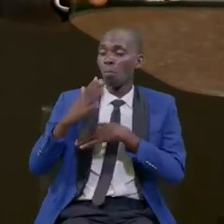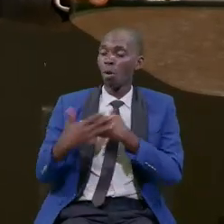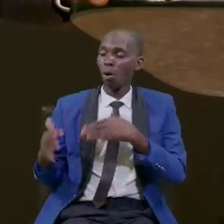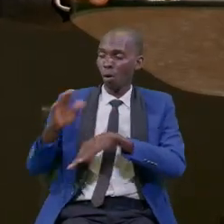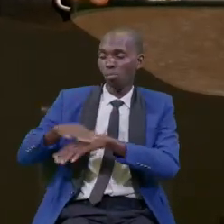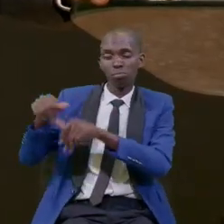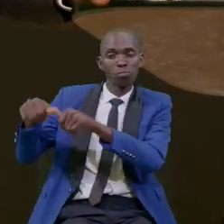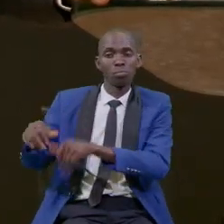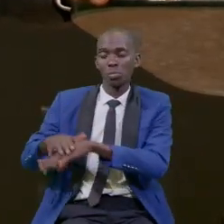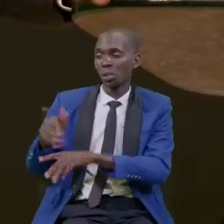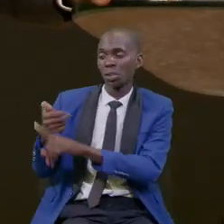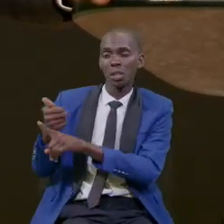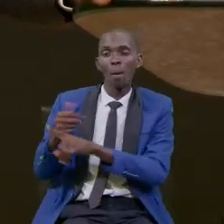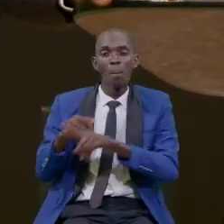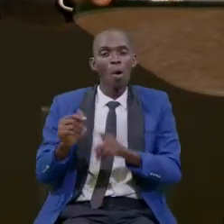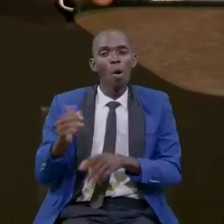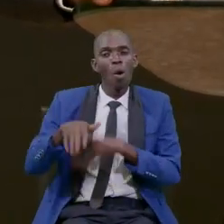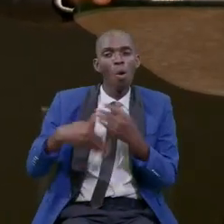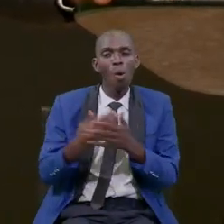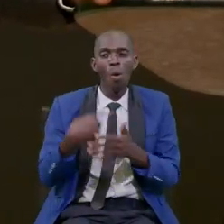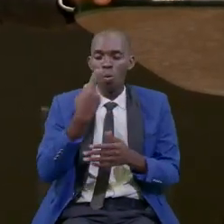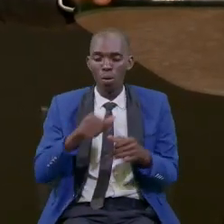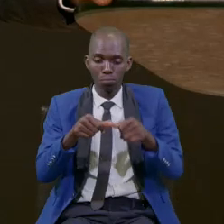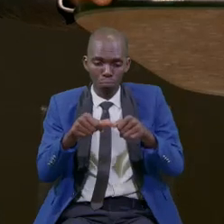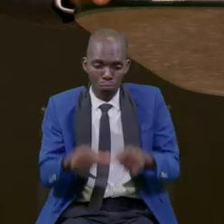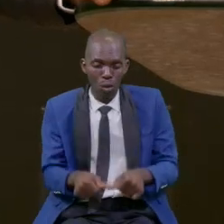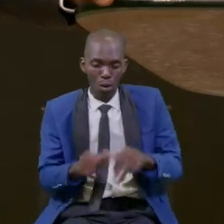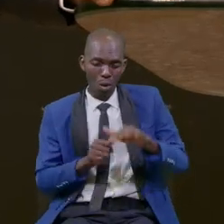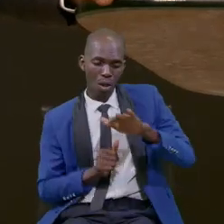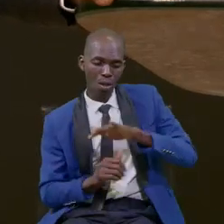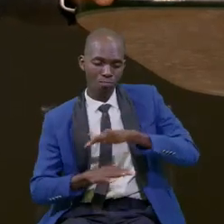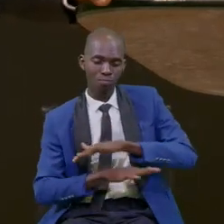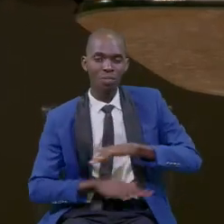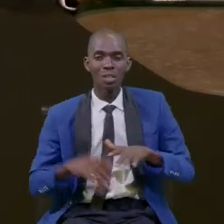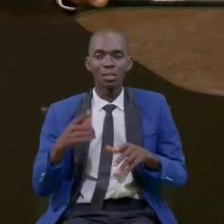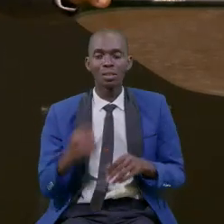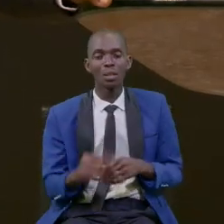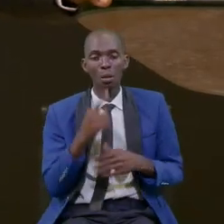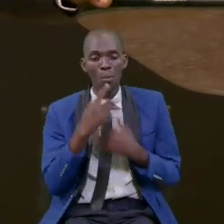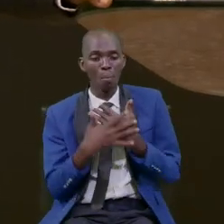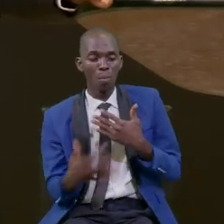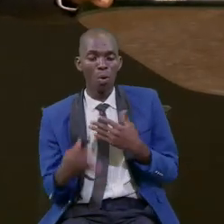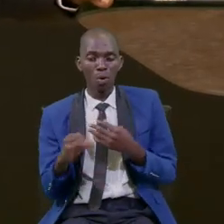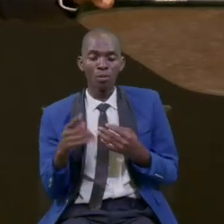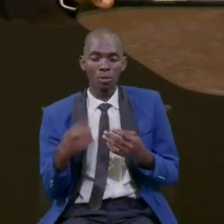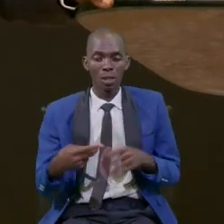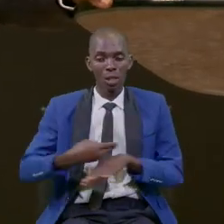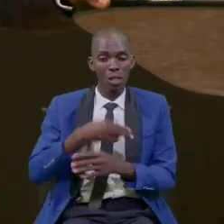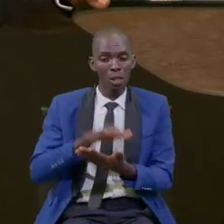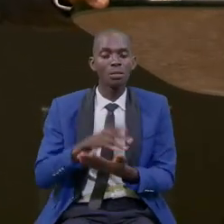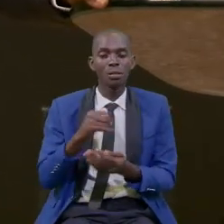and abide under the mark of the blood of the Lamb, his blood will be upon us.